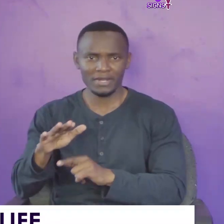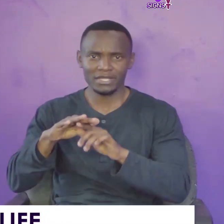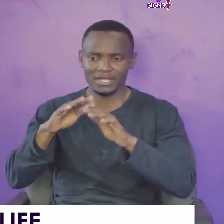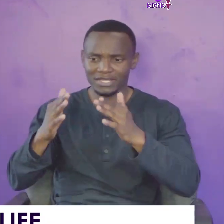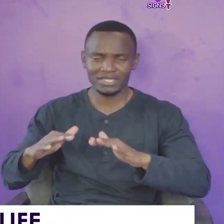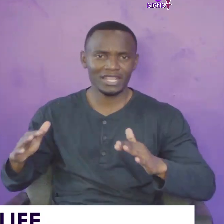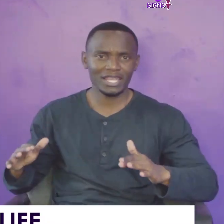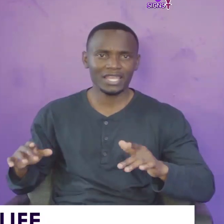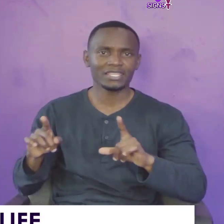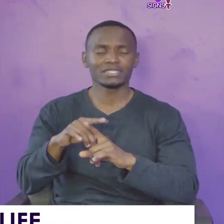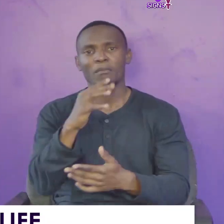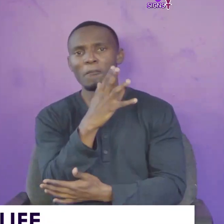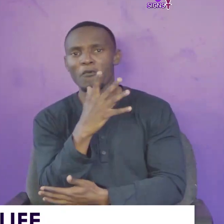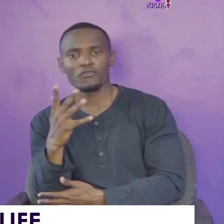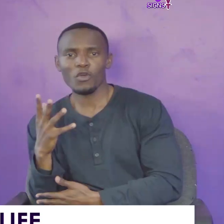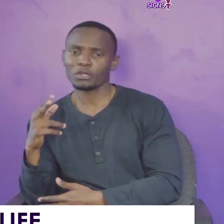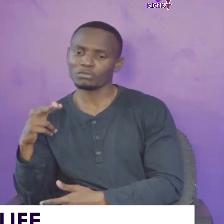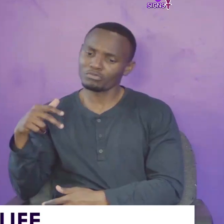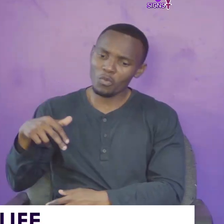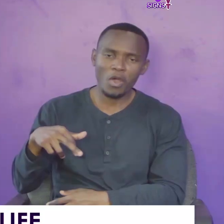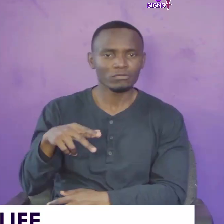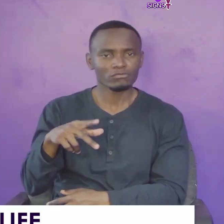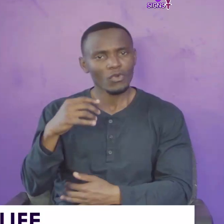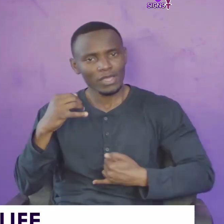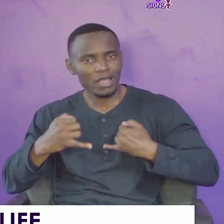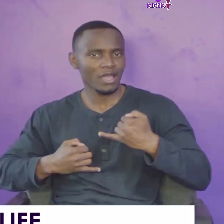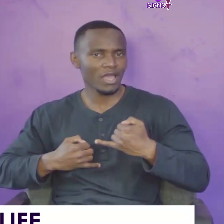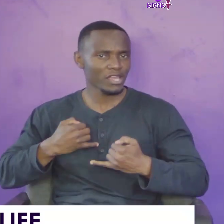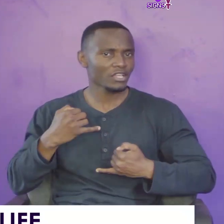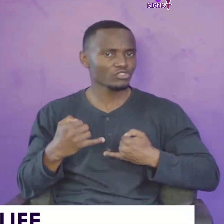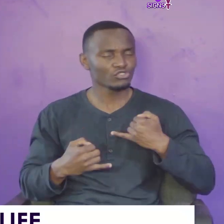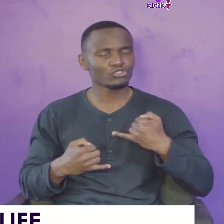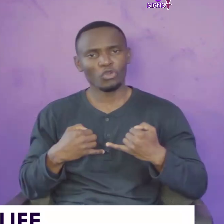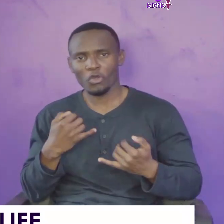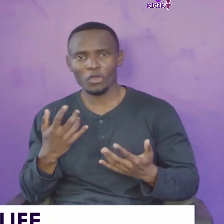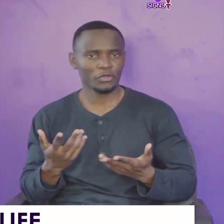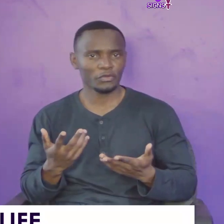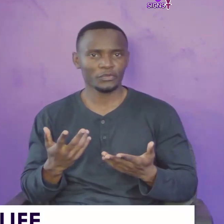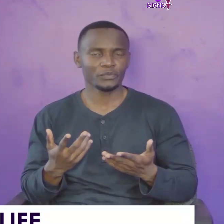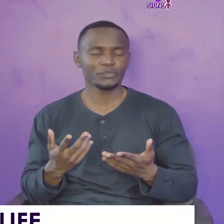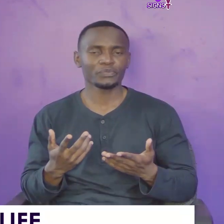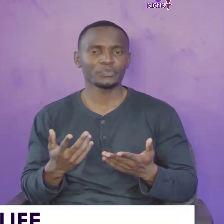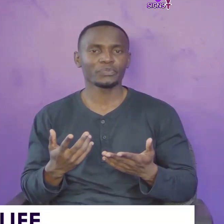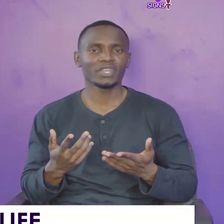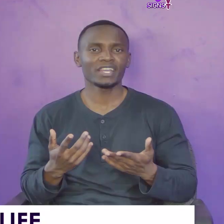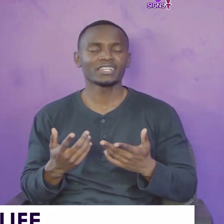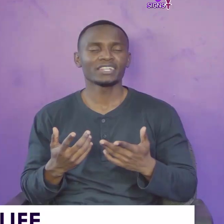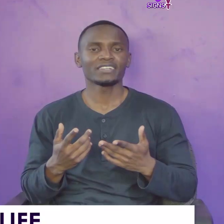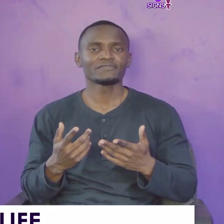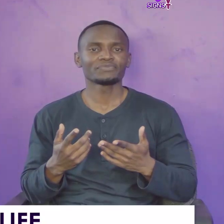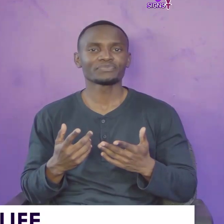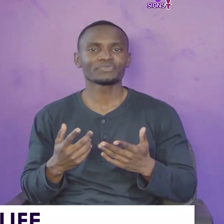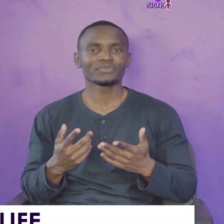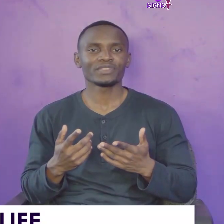the woods. Okay. Just having fun, an English couple, they say. Yes. That's what I was saying. And